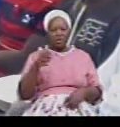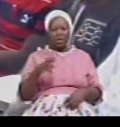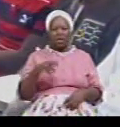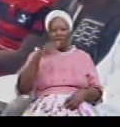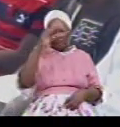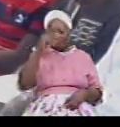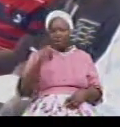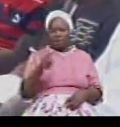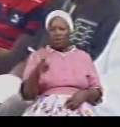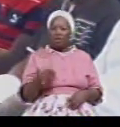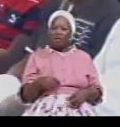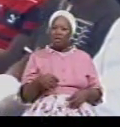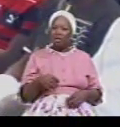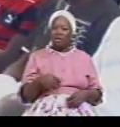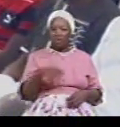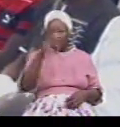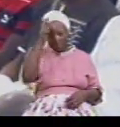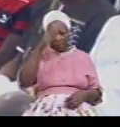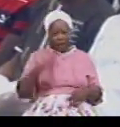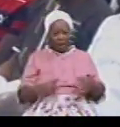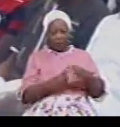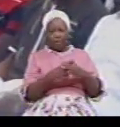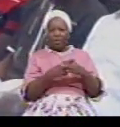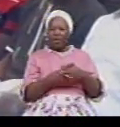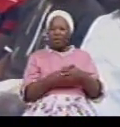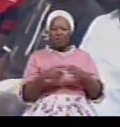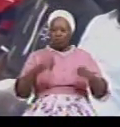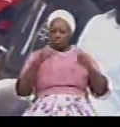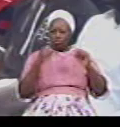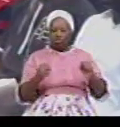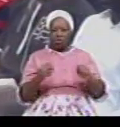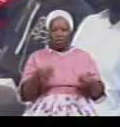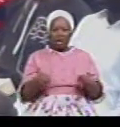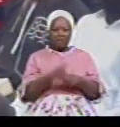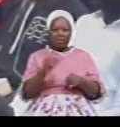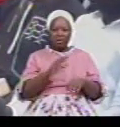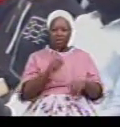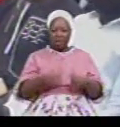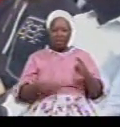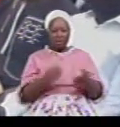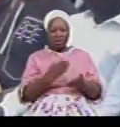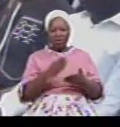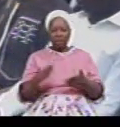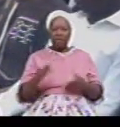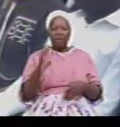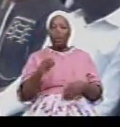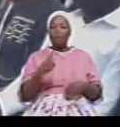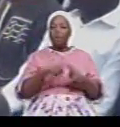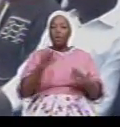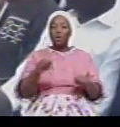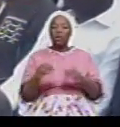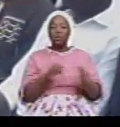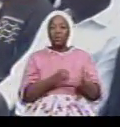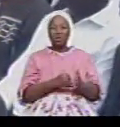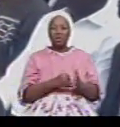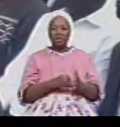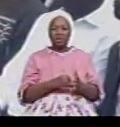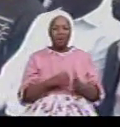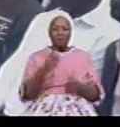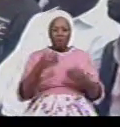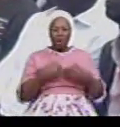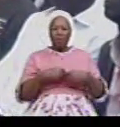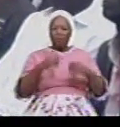irresistible, but you can resist him. We have power untapped. We